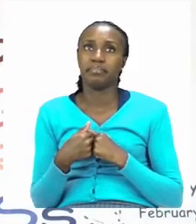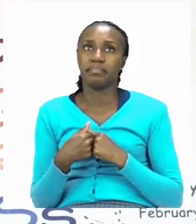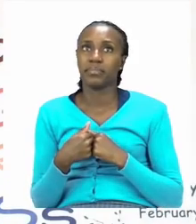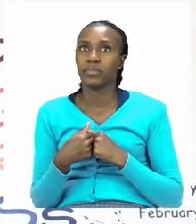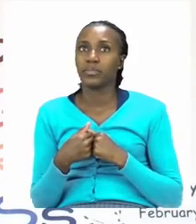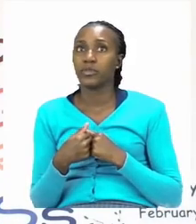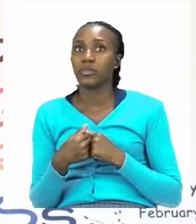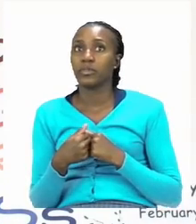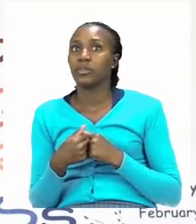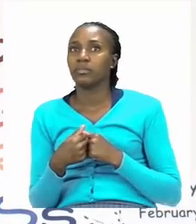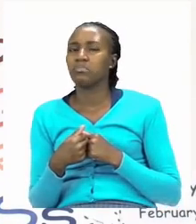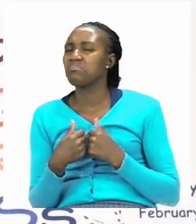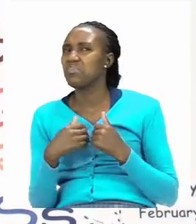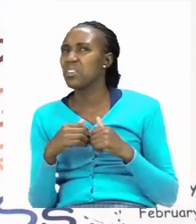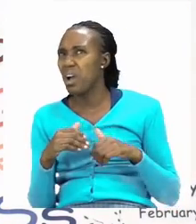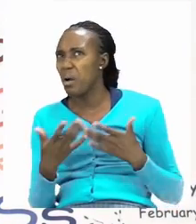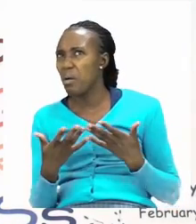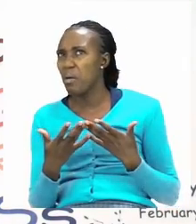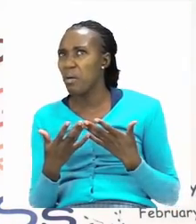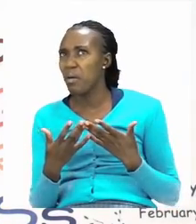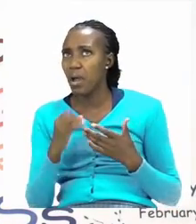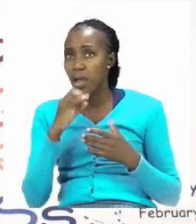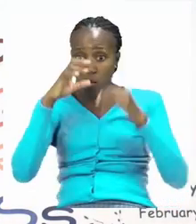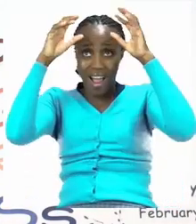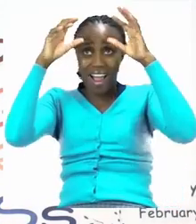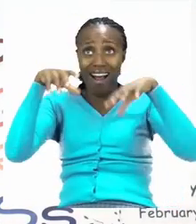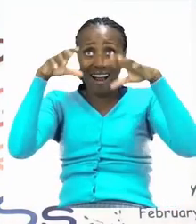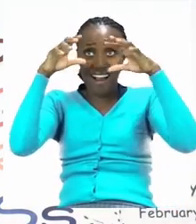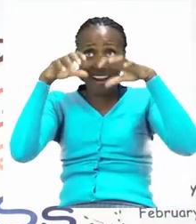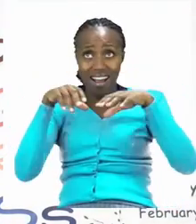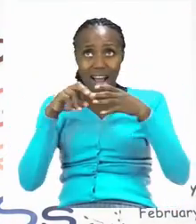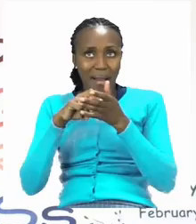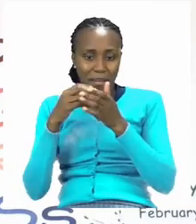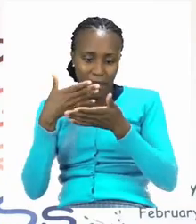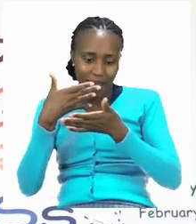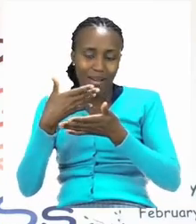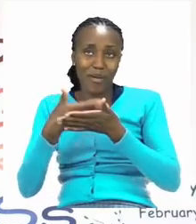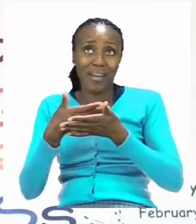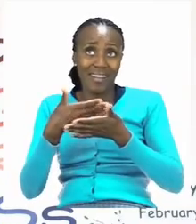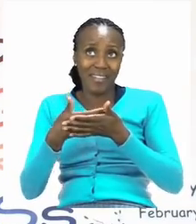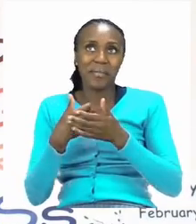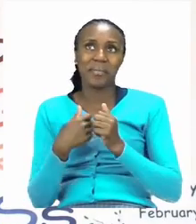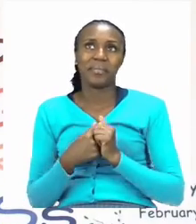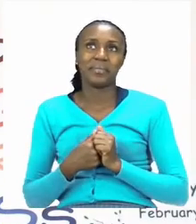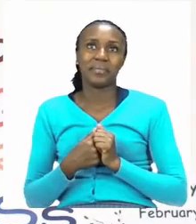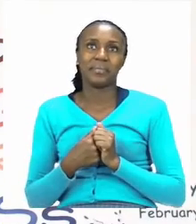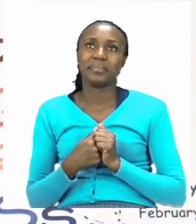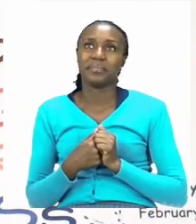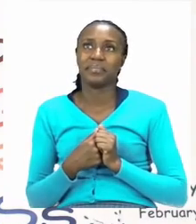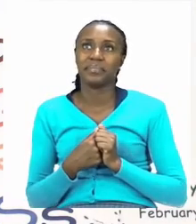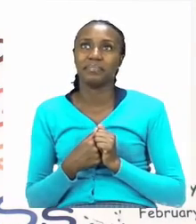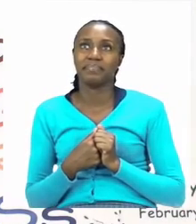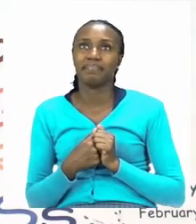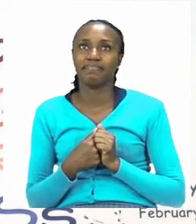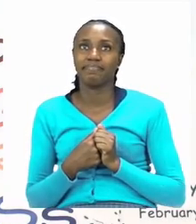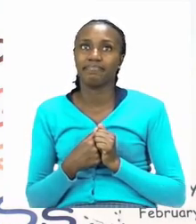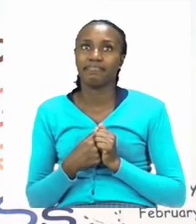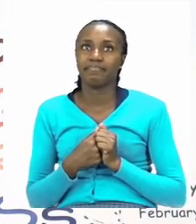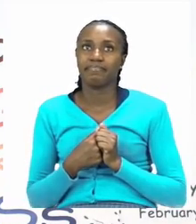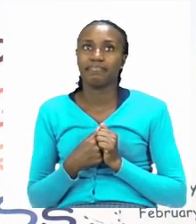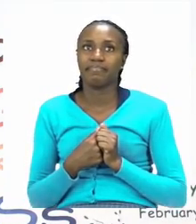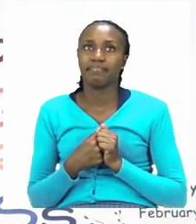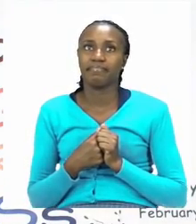when it is wet, it is normally raining. We say it is a wet day because it is raining and there